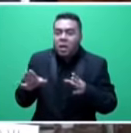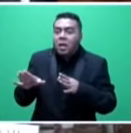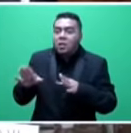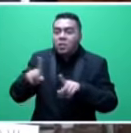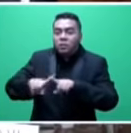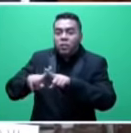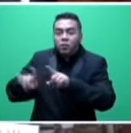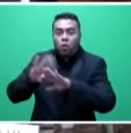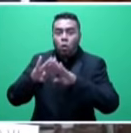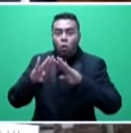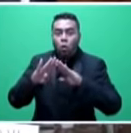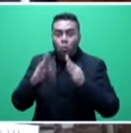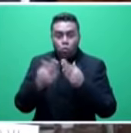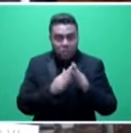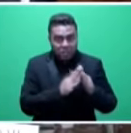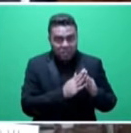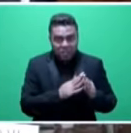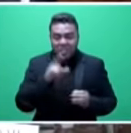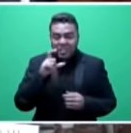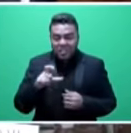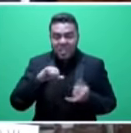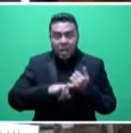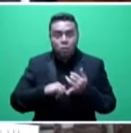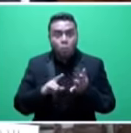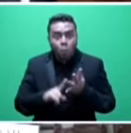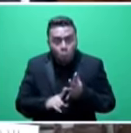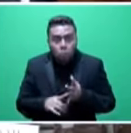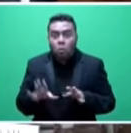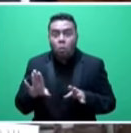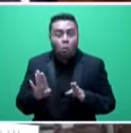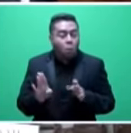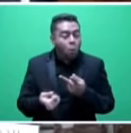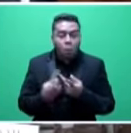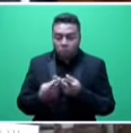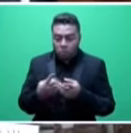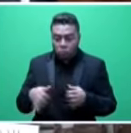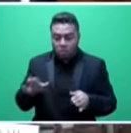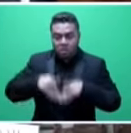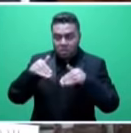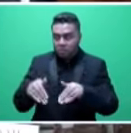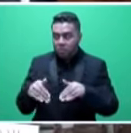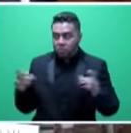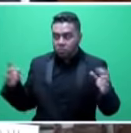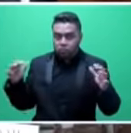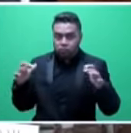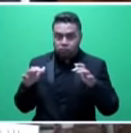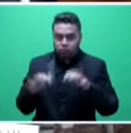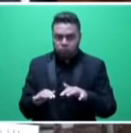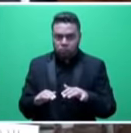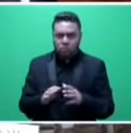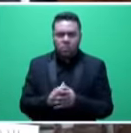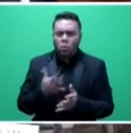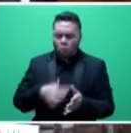communities, civil society organizations can participate. We need to consult and involve